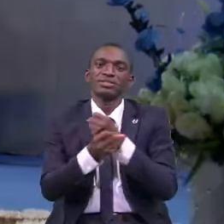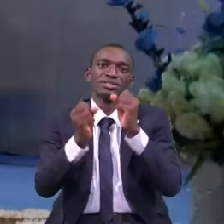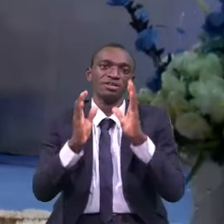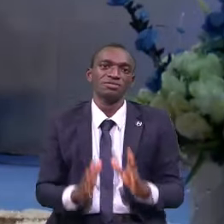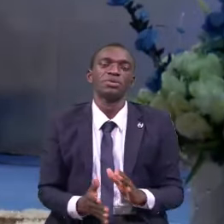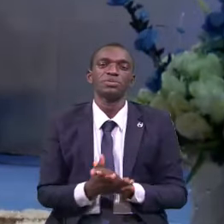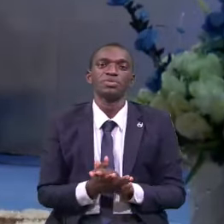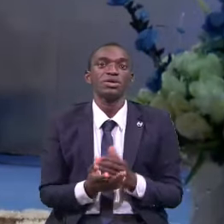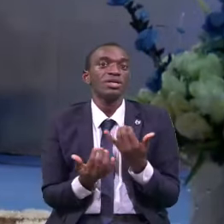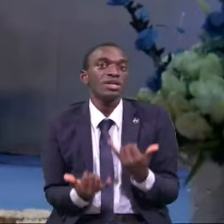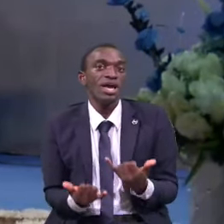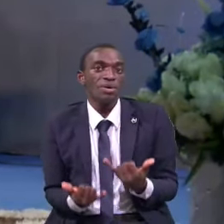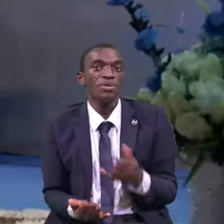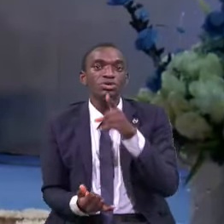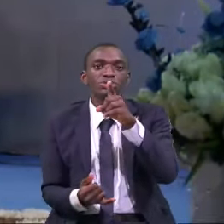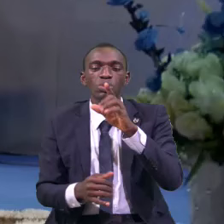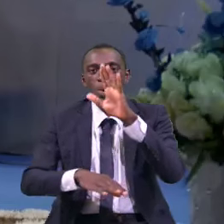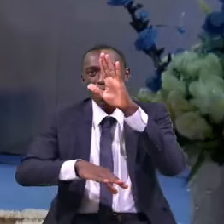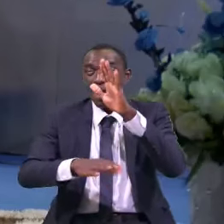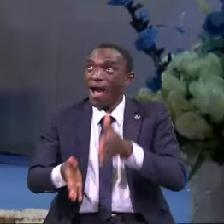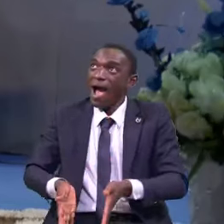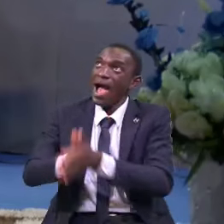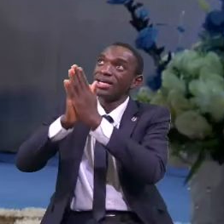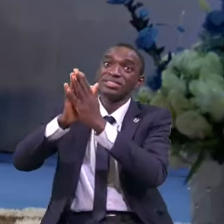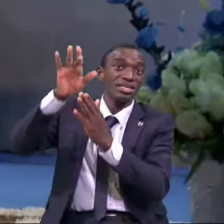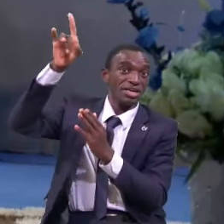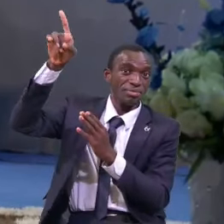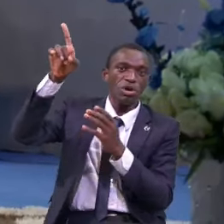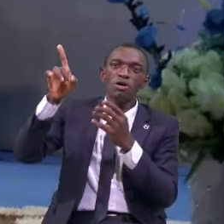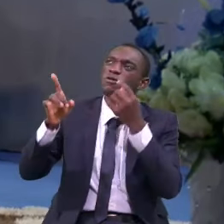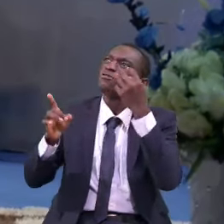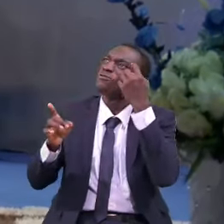And tonight you ask him for that touch.